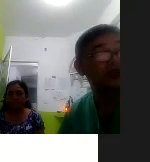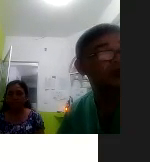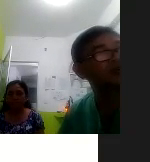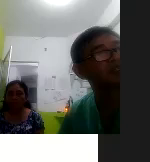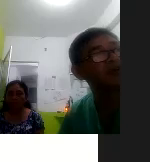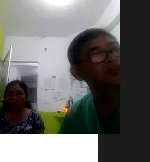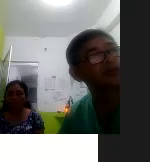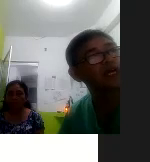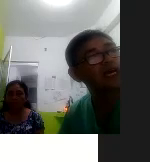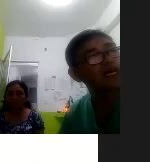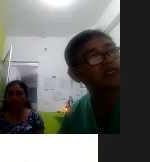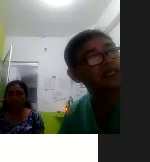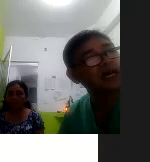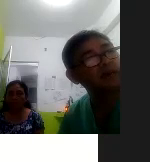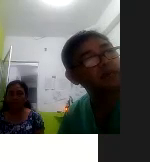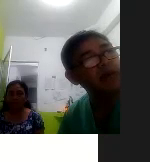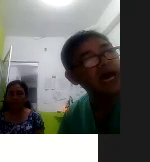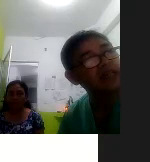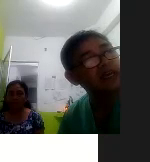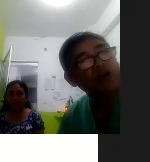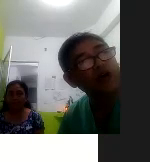in other countries also, it's mal de ojo,